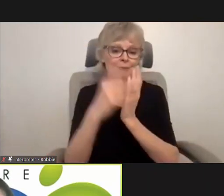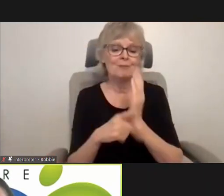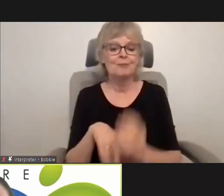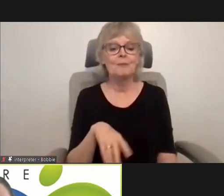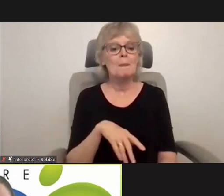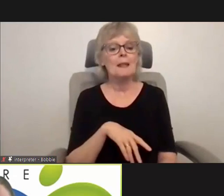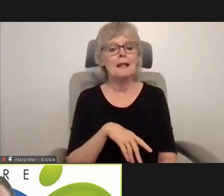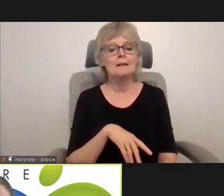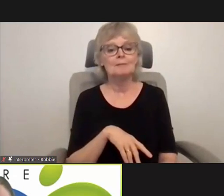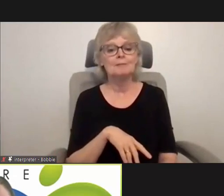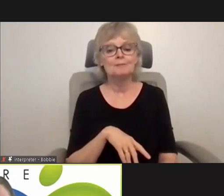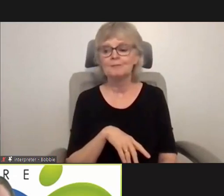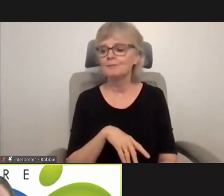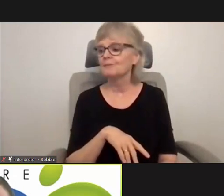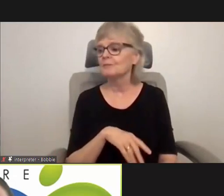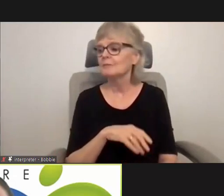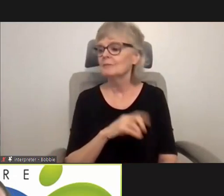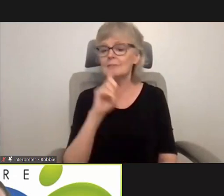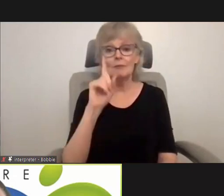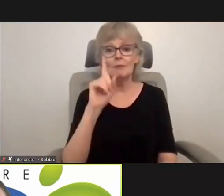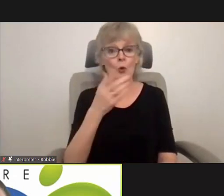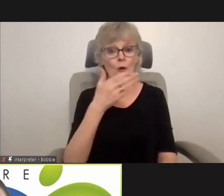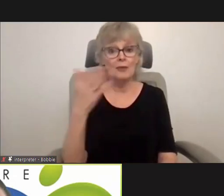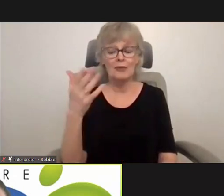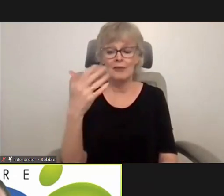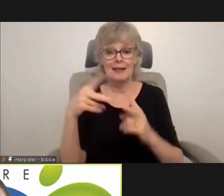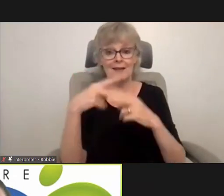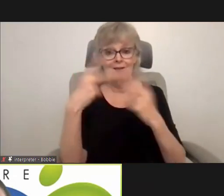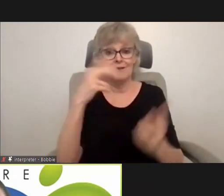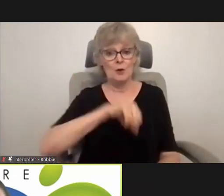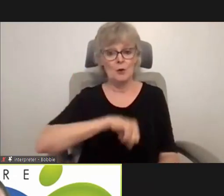things that I was most proud of